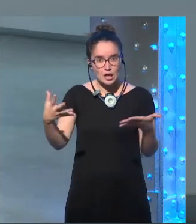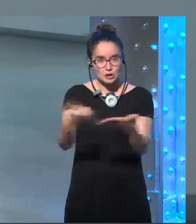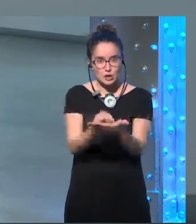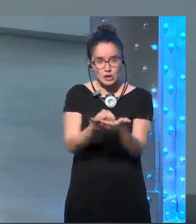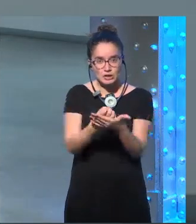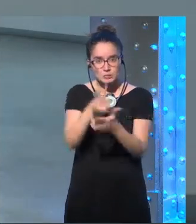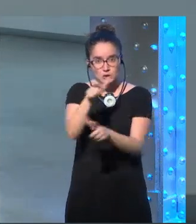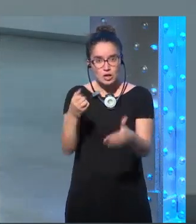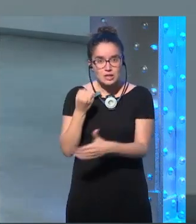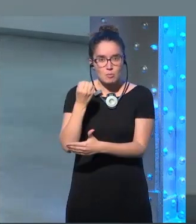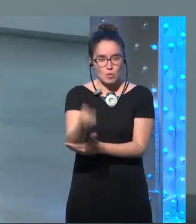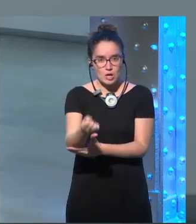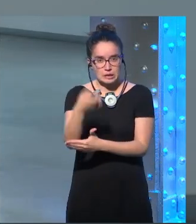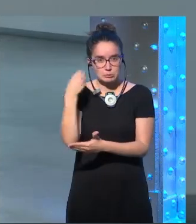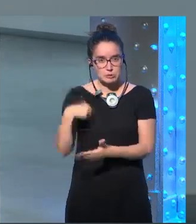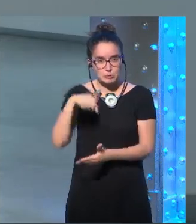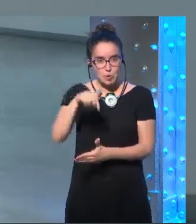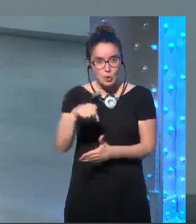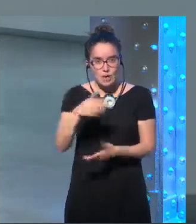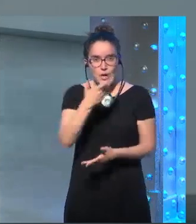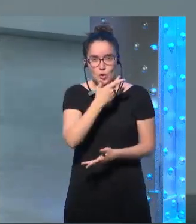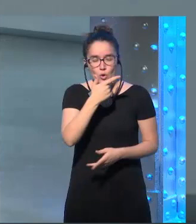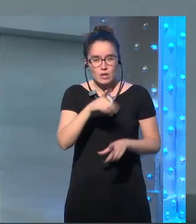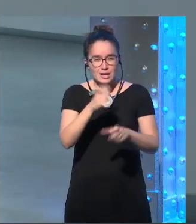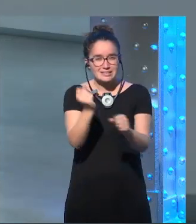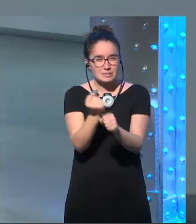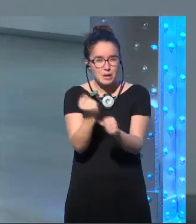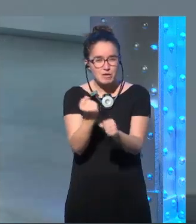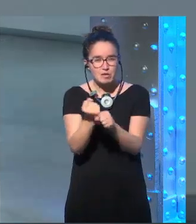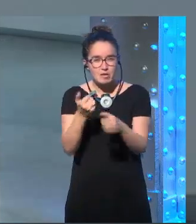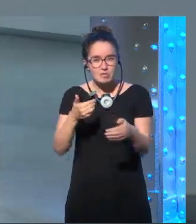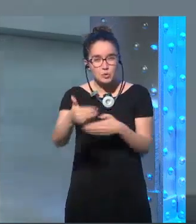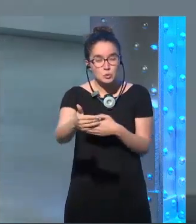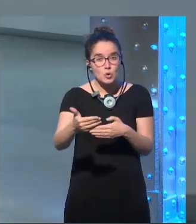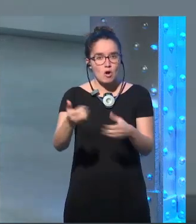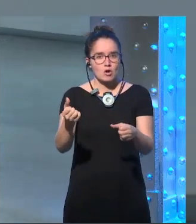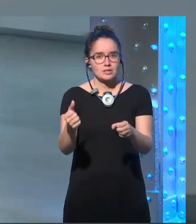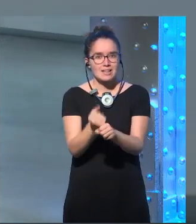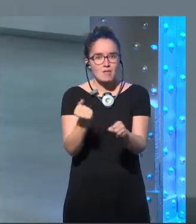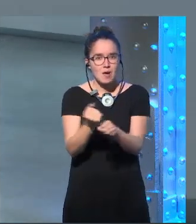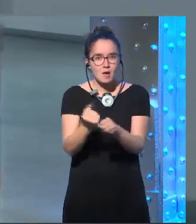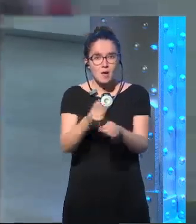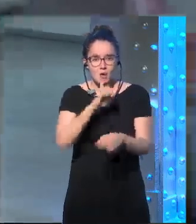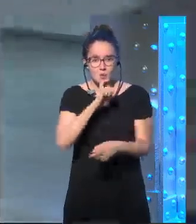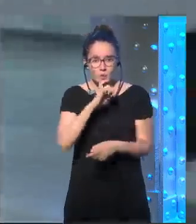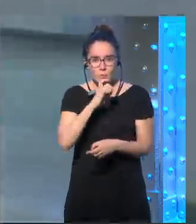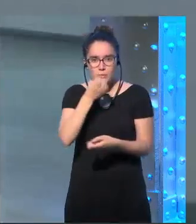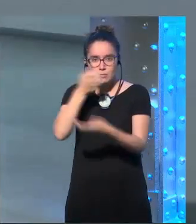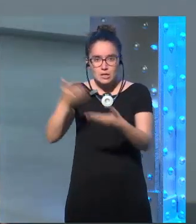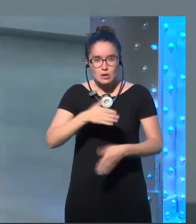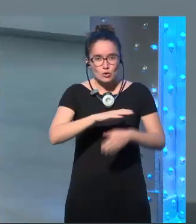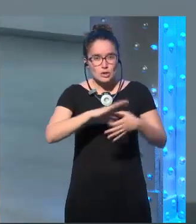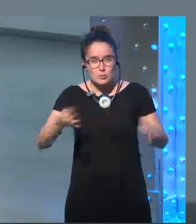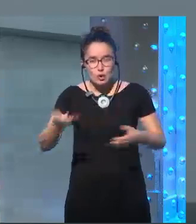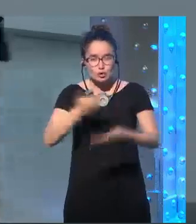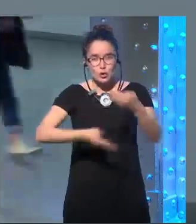this house, to all those who support this type of initiatives in order to drill deeper into